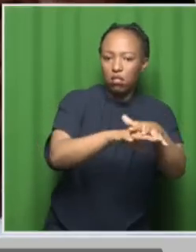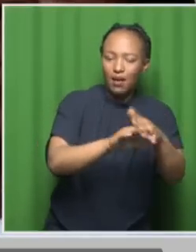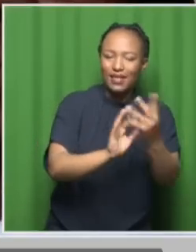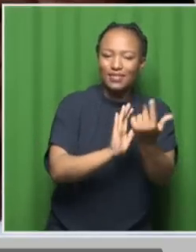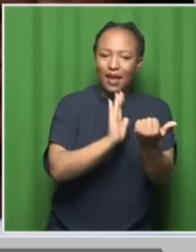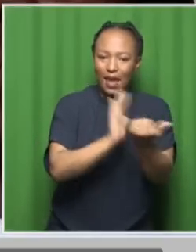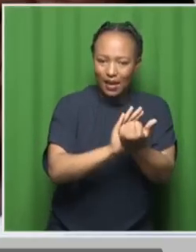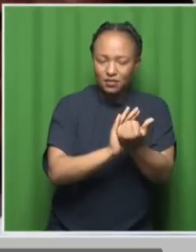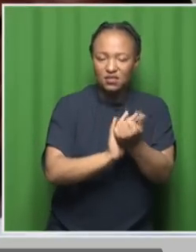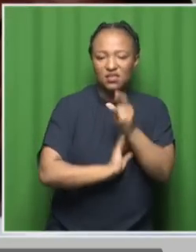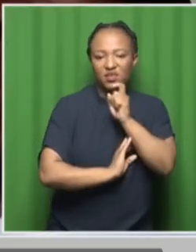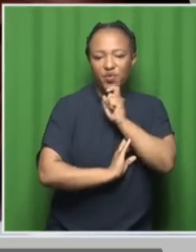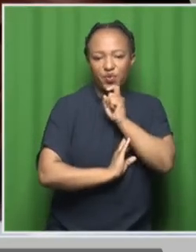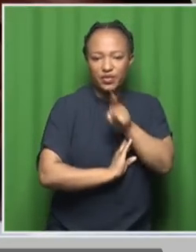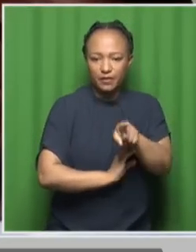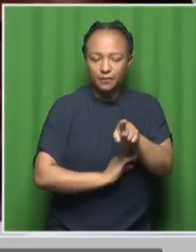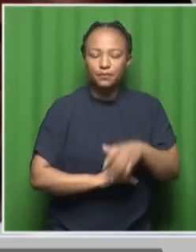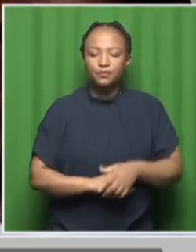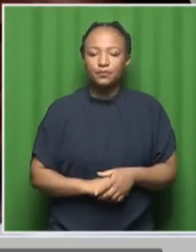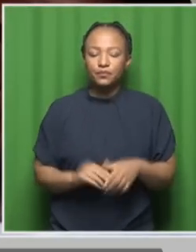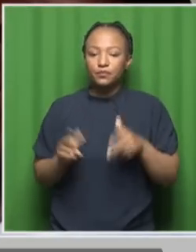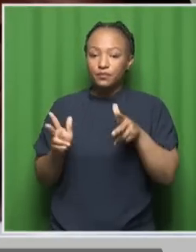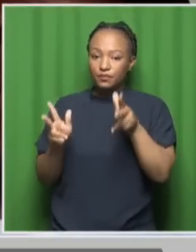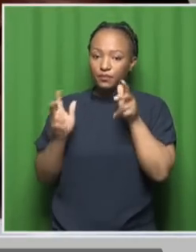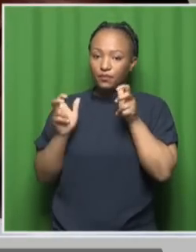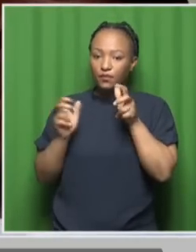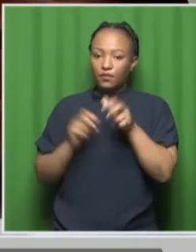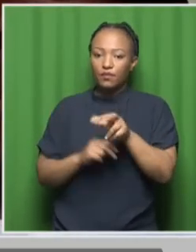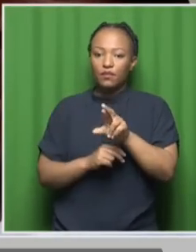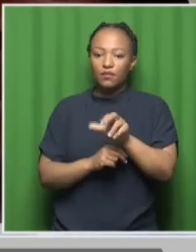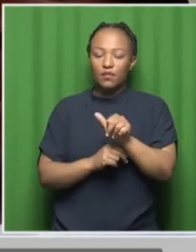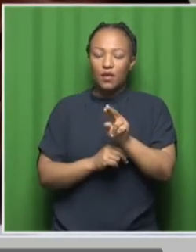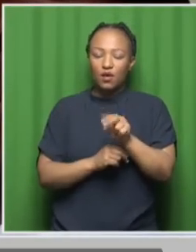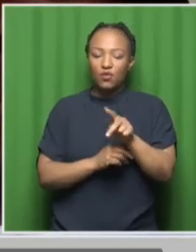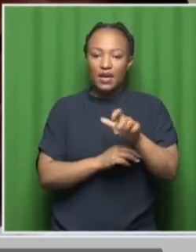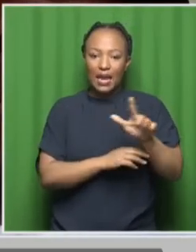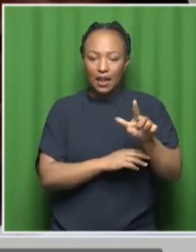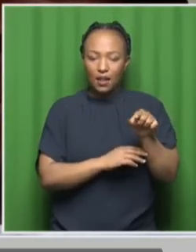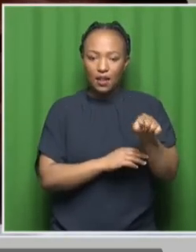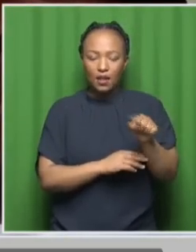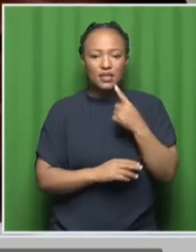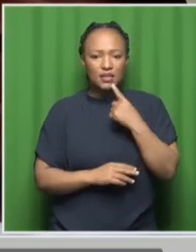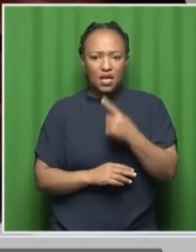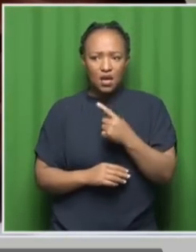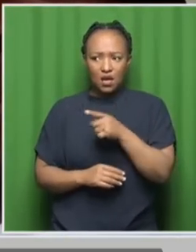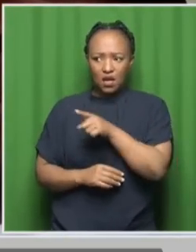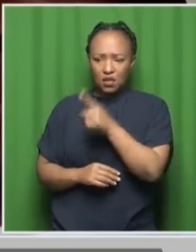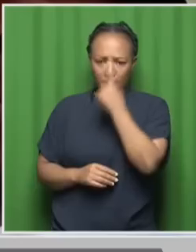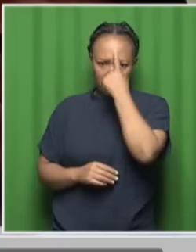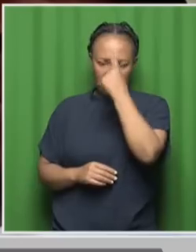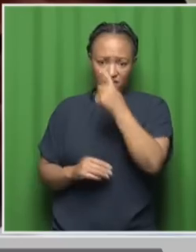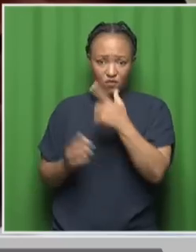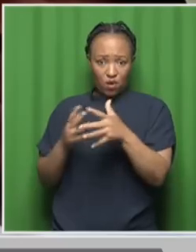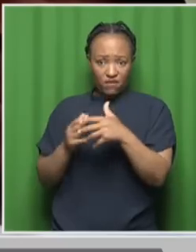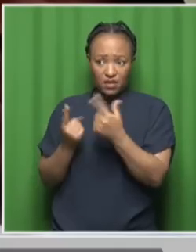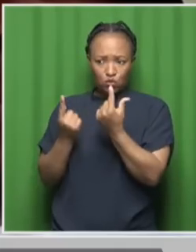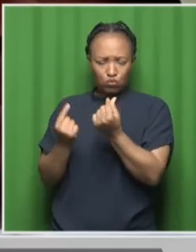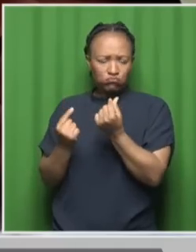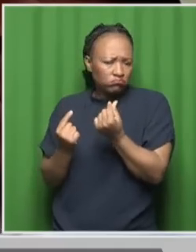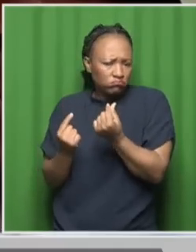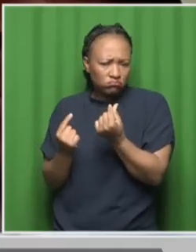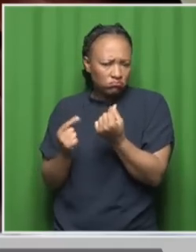And listening to Randall, Randall seems to believe that what they are doing is legal,